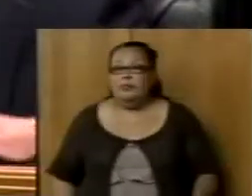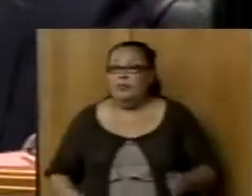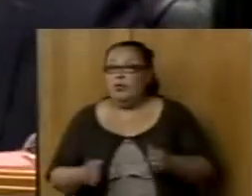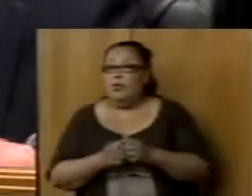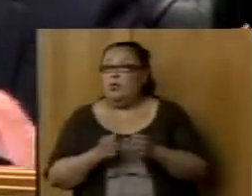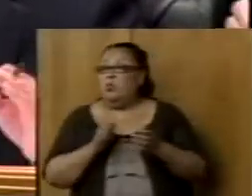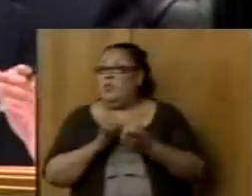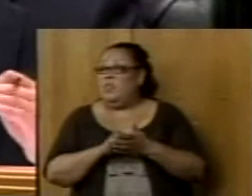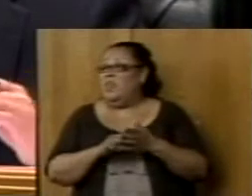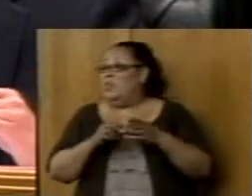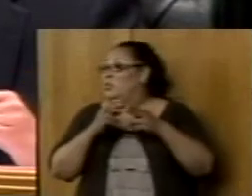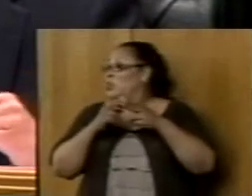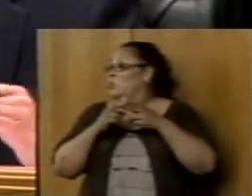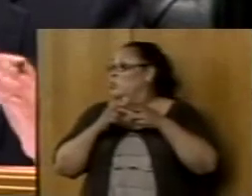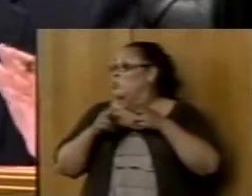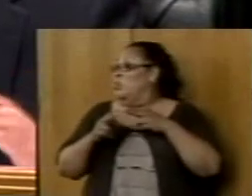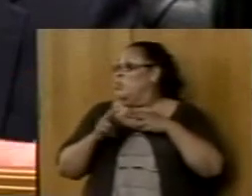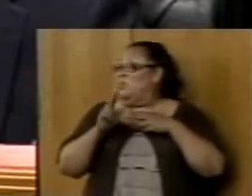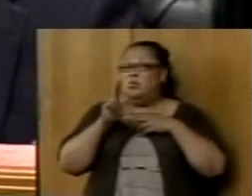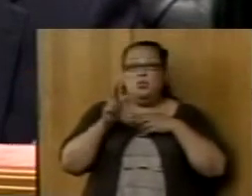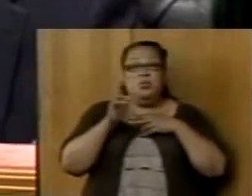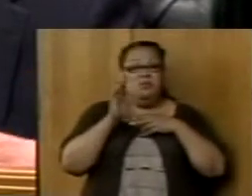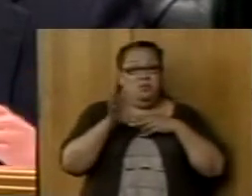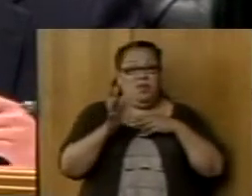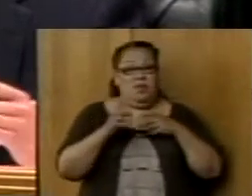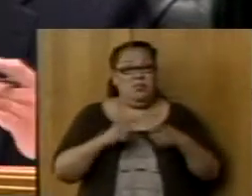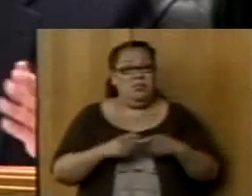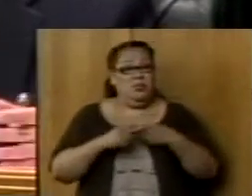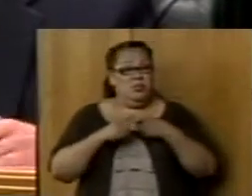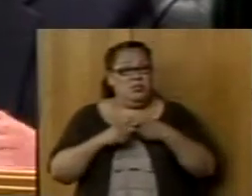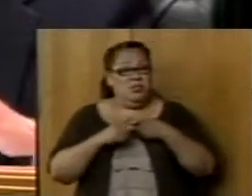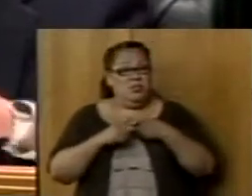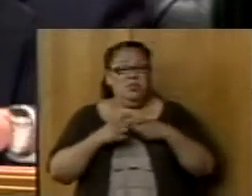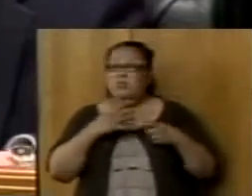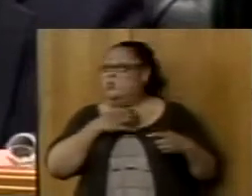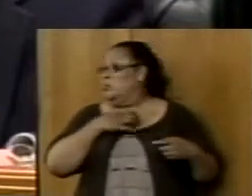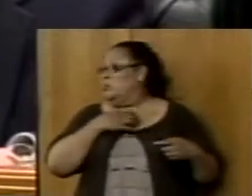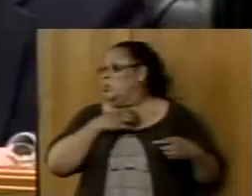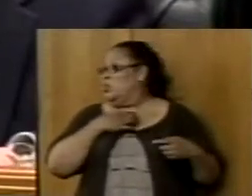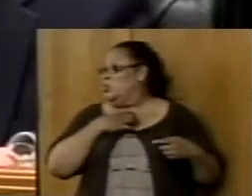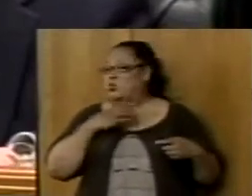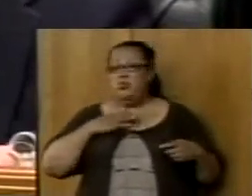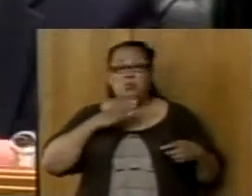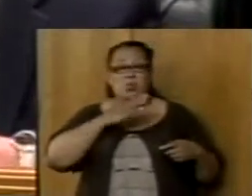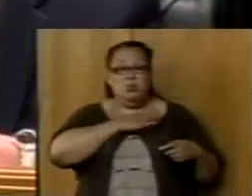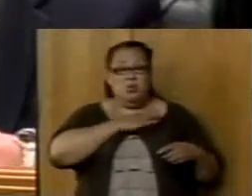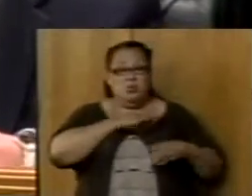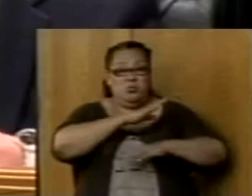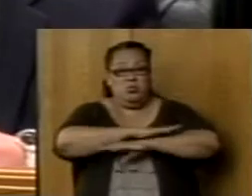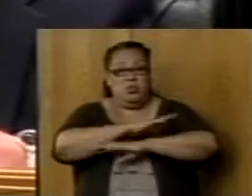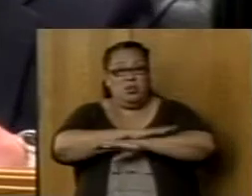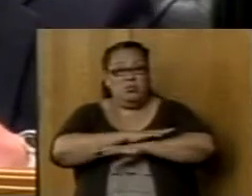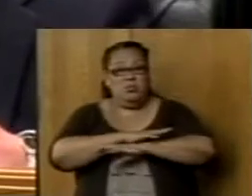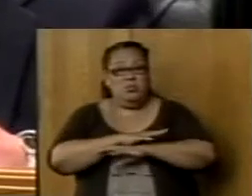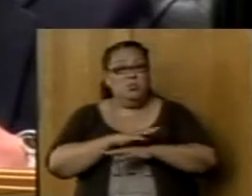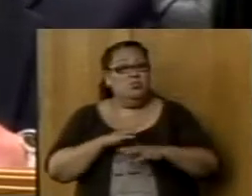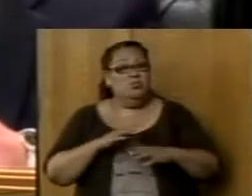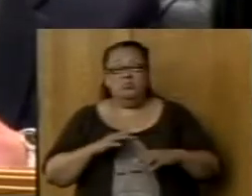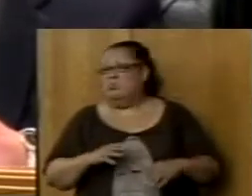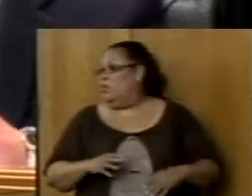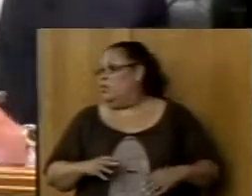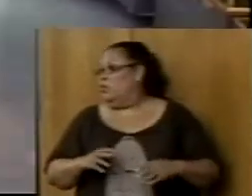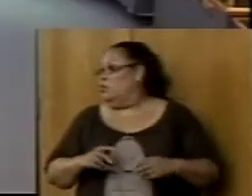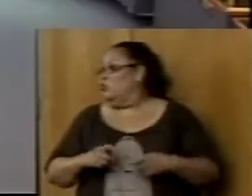will take just a very brief, maybe 3 to 5 minute recess if there are no objections for the board, just to put our tables away. Any objections for the board? If not, we take a